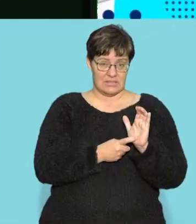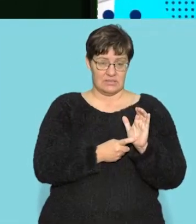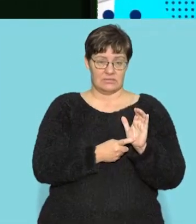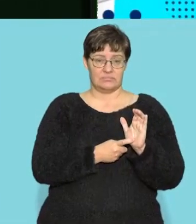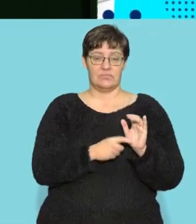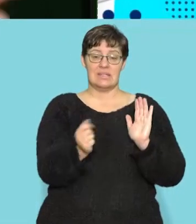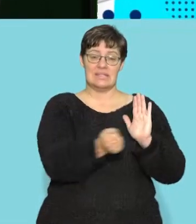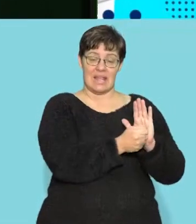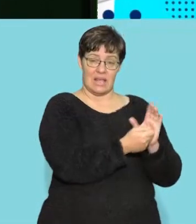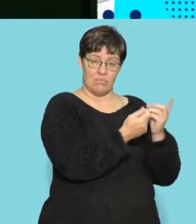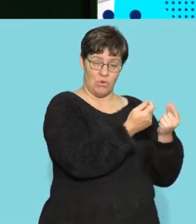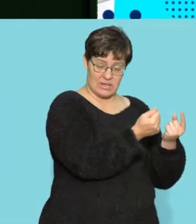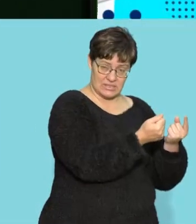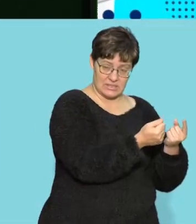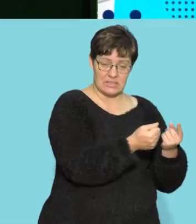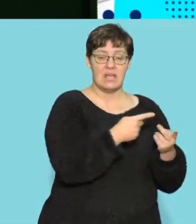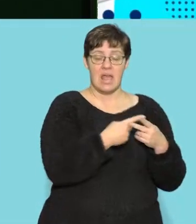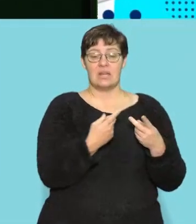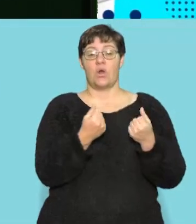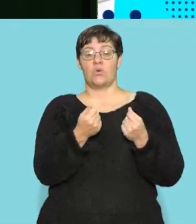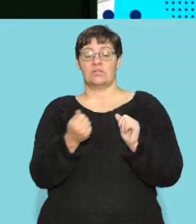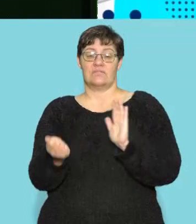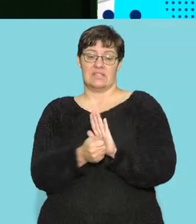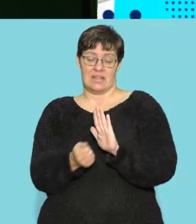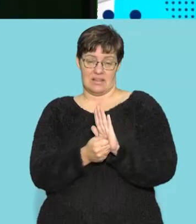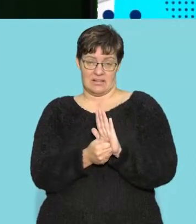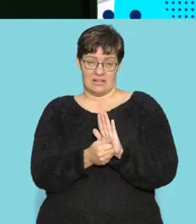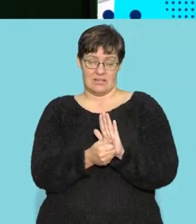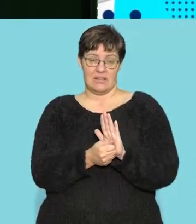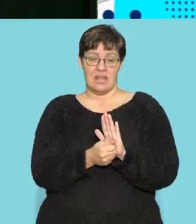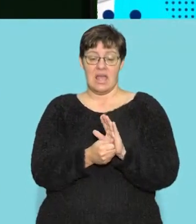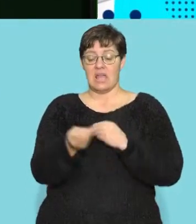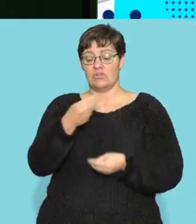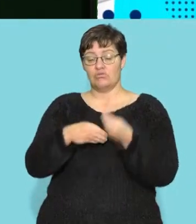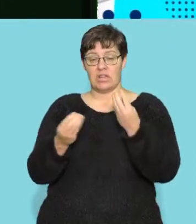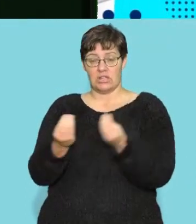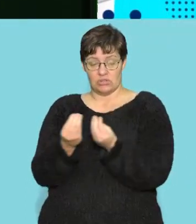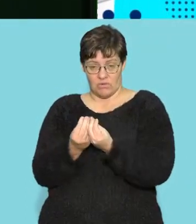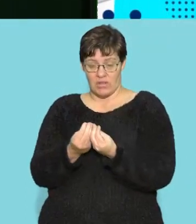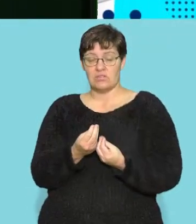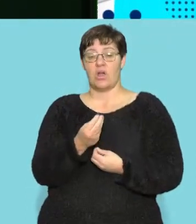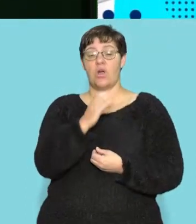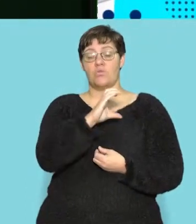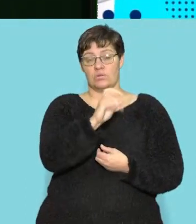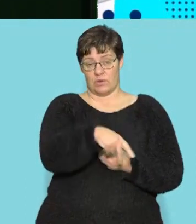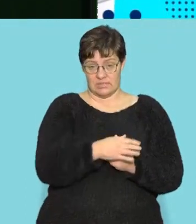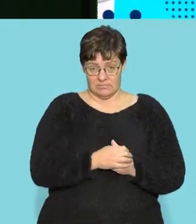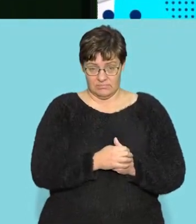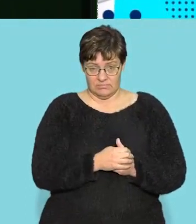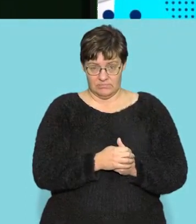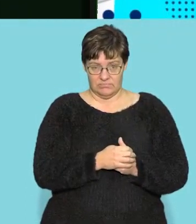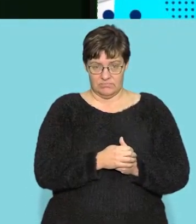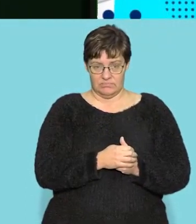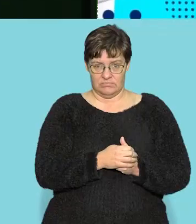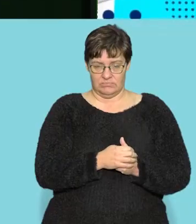selling price, and the cost of sales and the trading stock would be the cost price. This particular